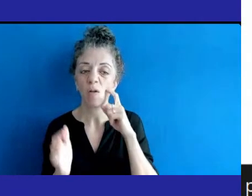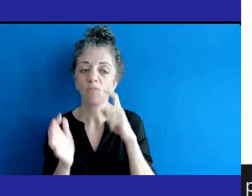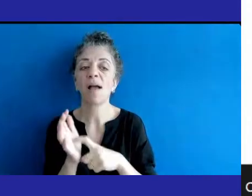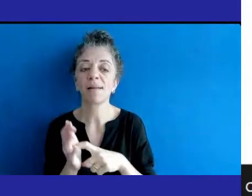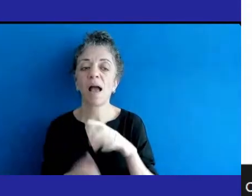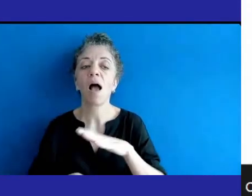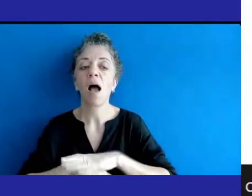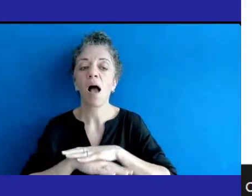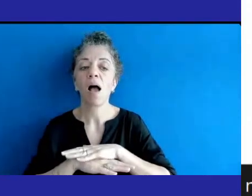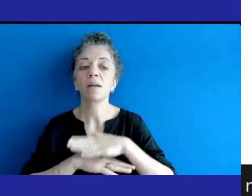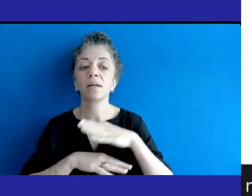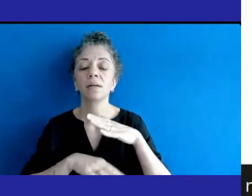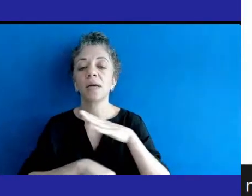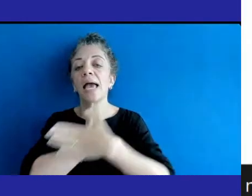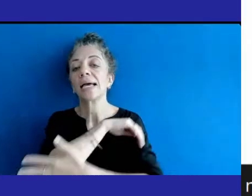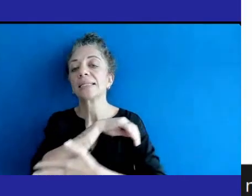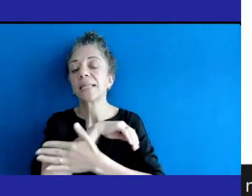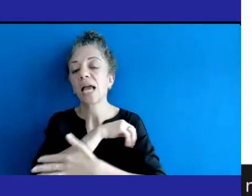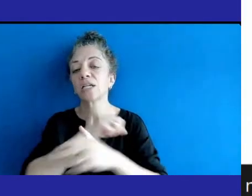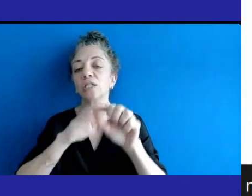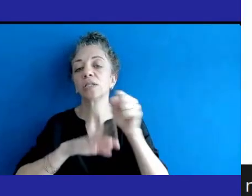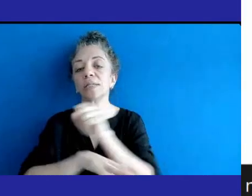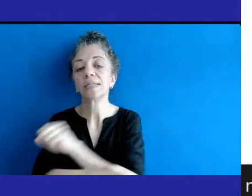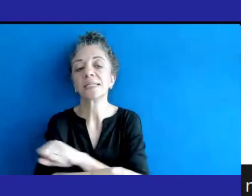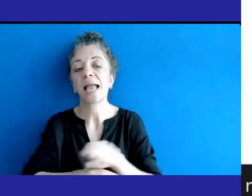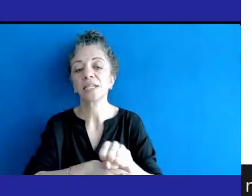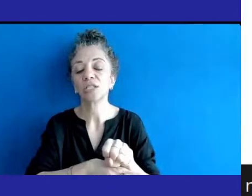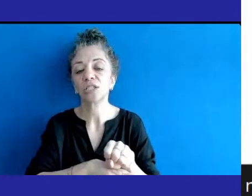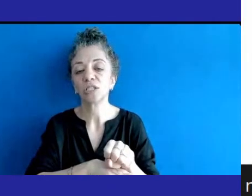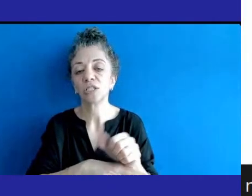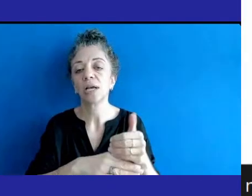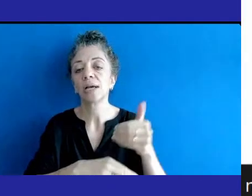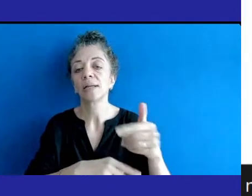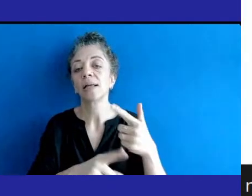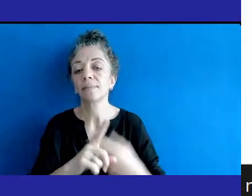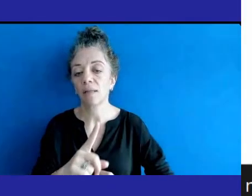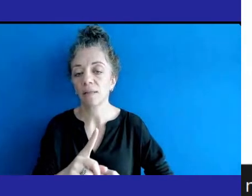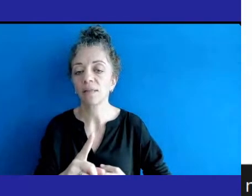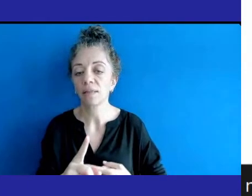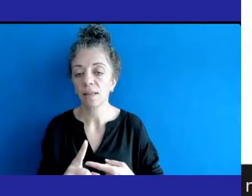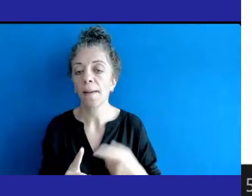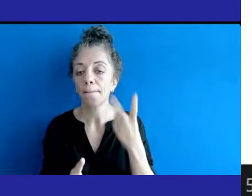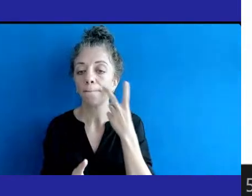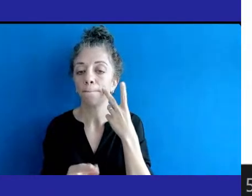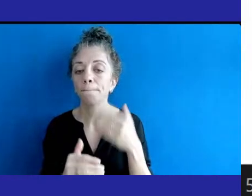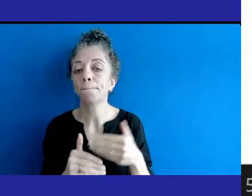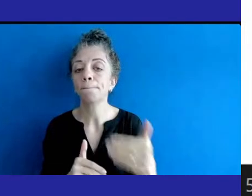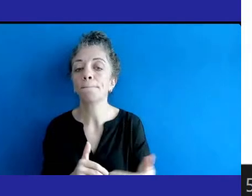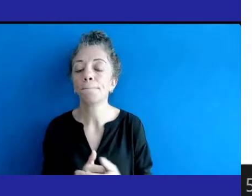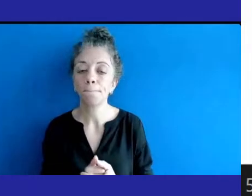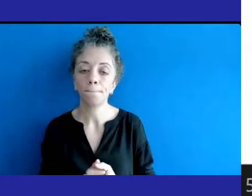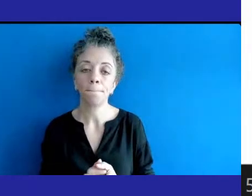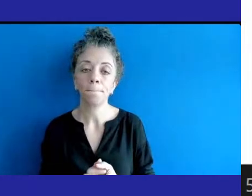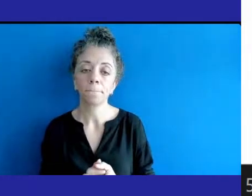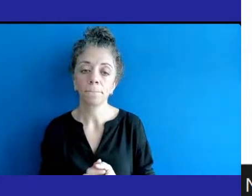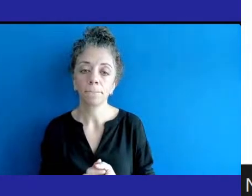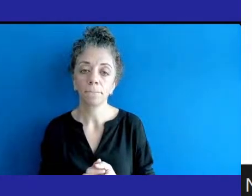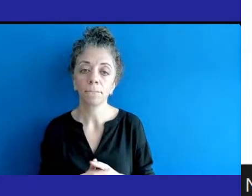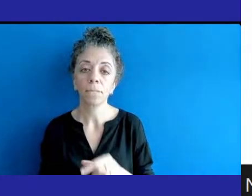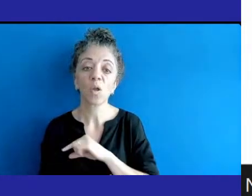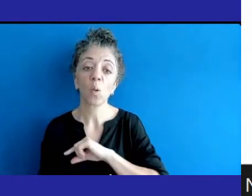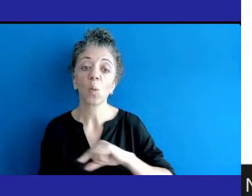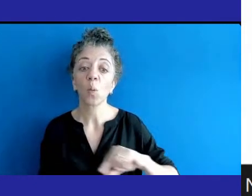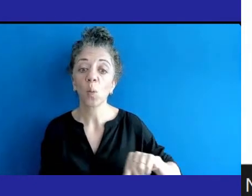month, October, at the Pathway and Magnet Conference. Next slide. Queens also